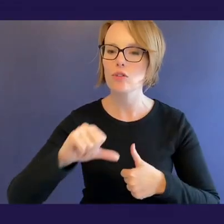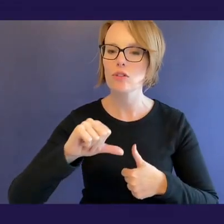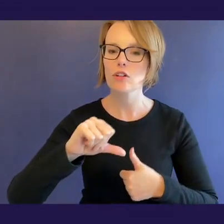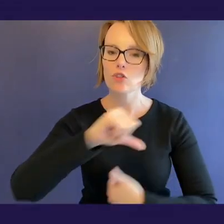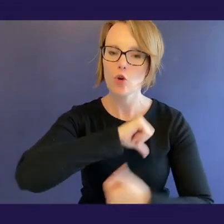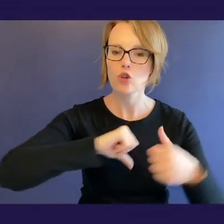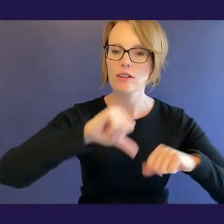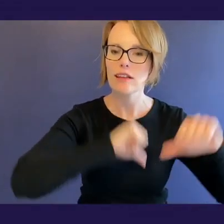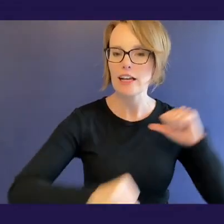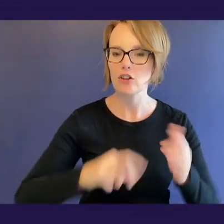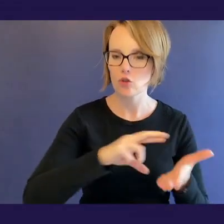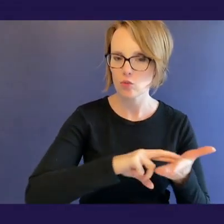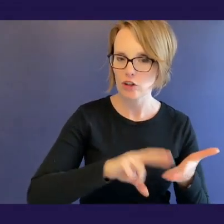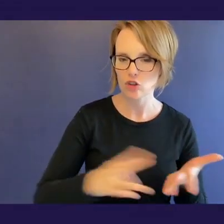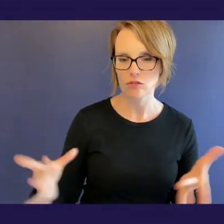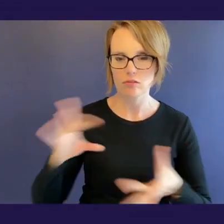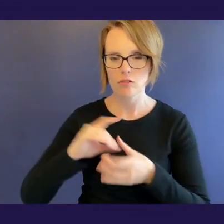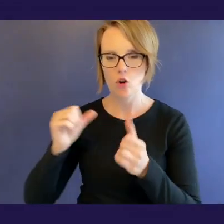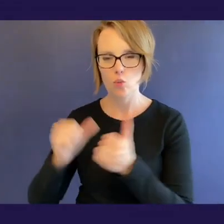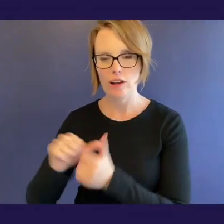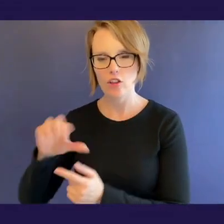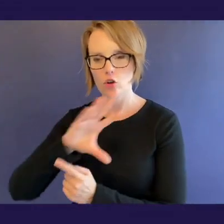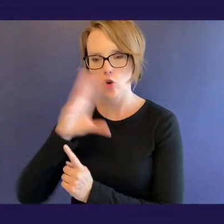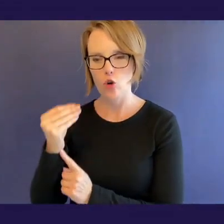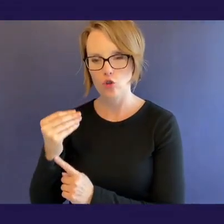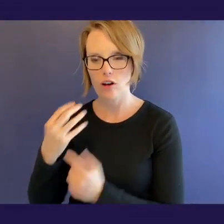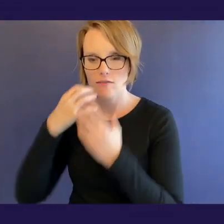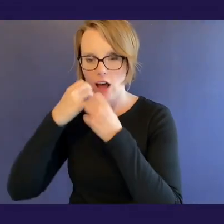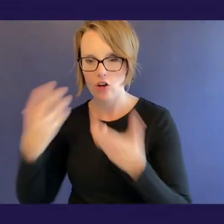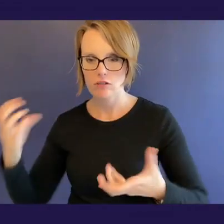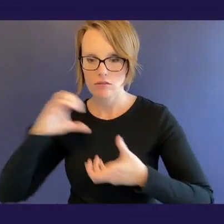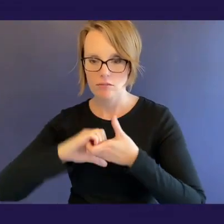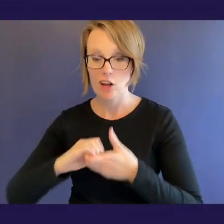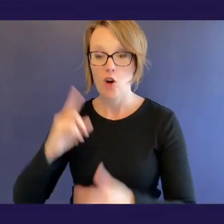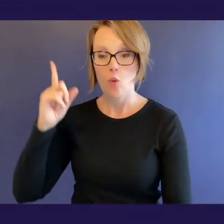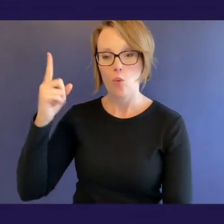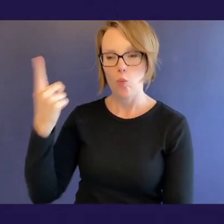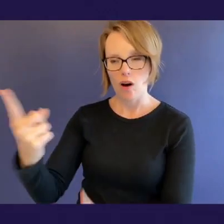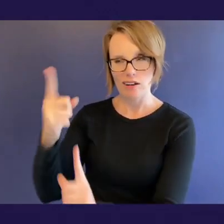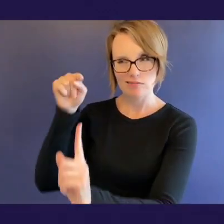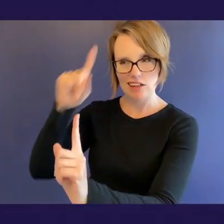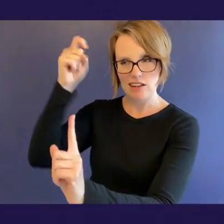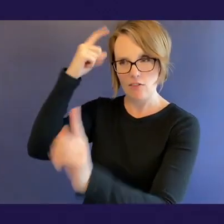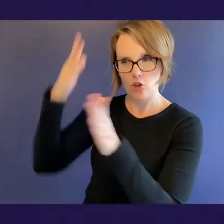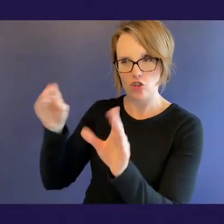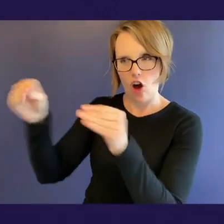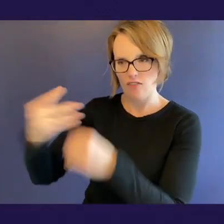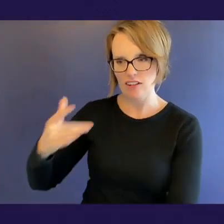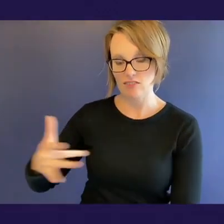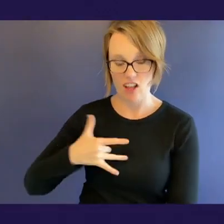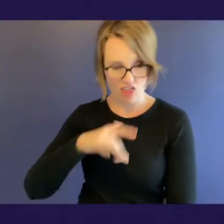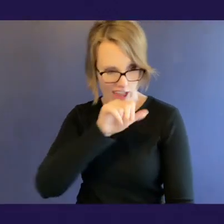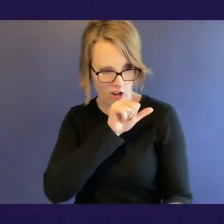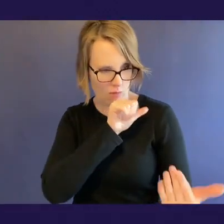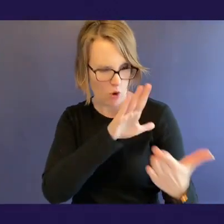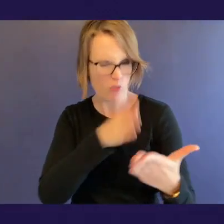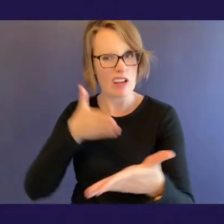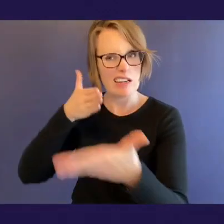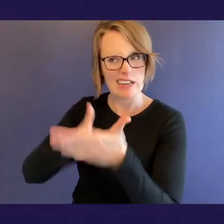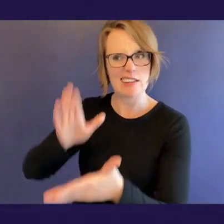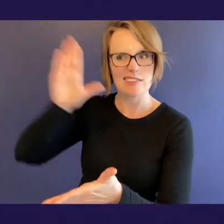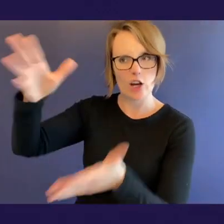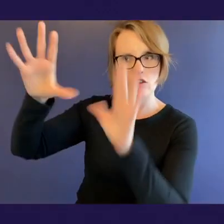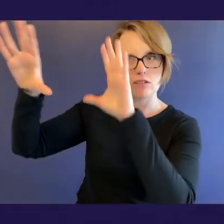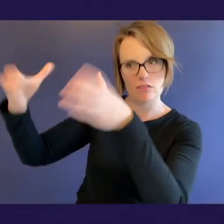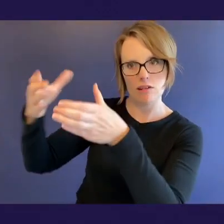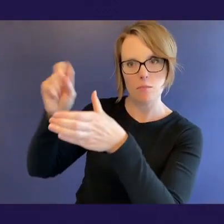with cultural values. And that was viewed by a certain governor's office as working against their party. And so we